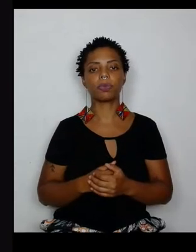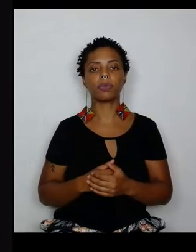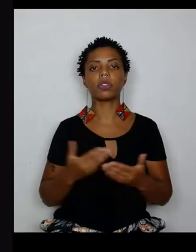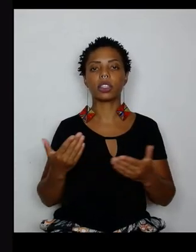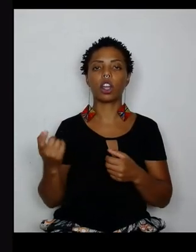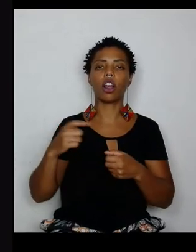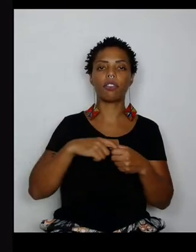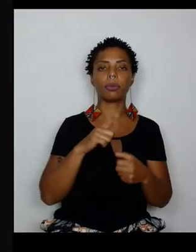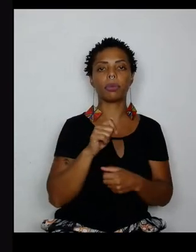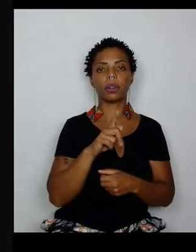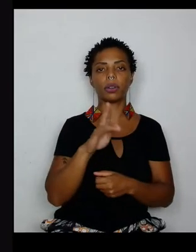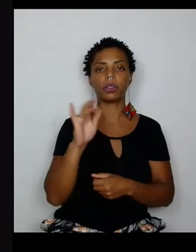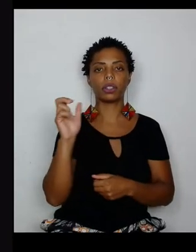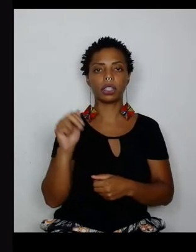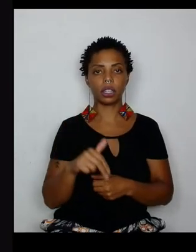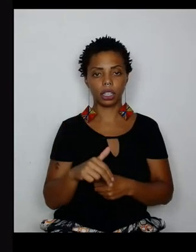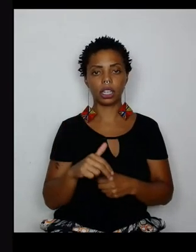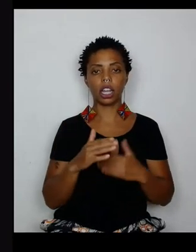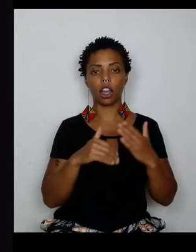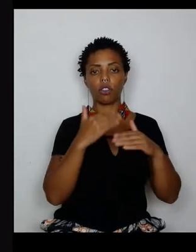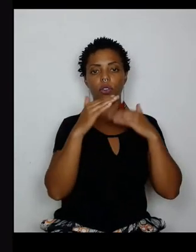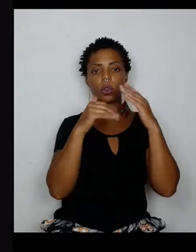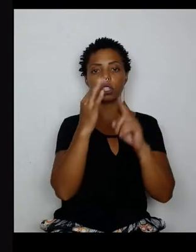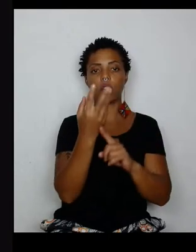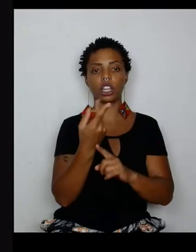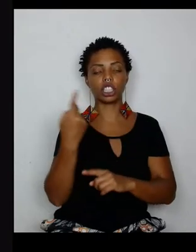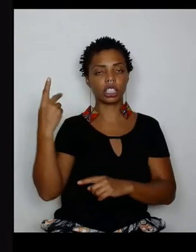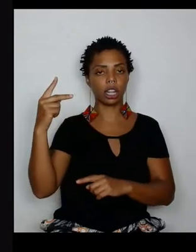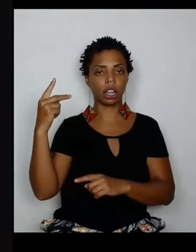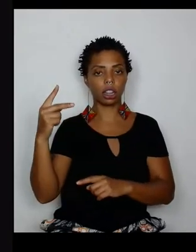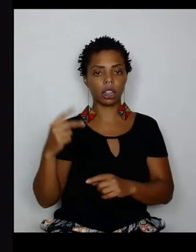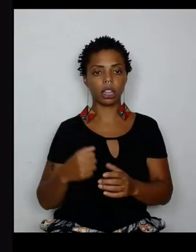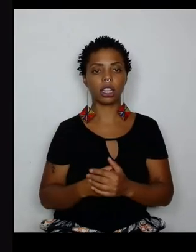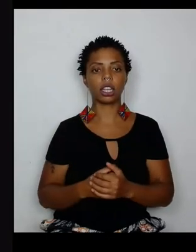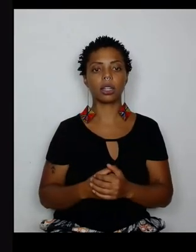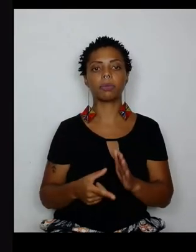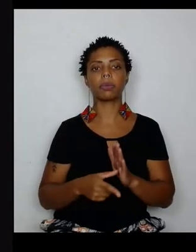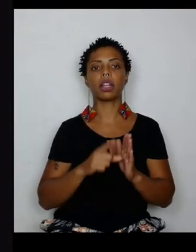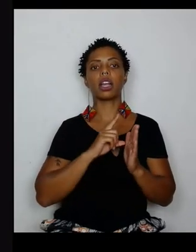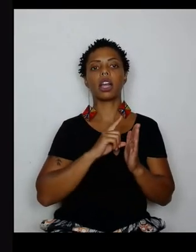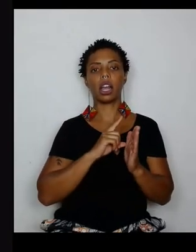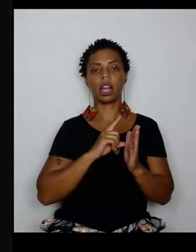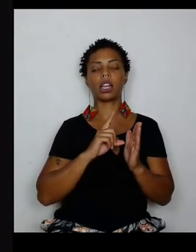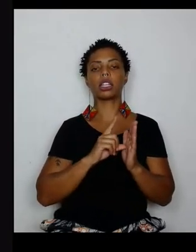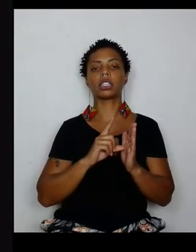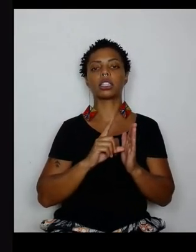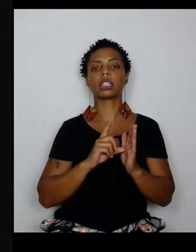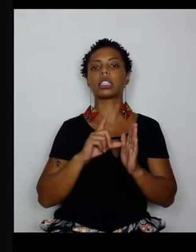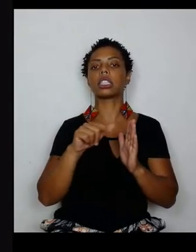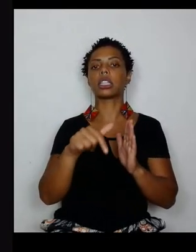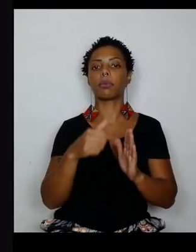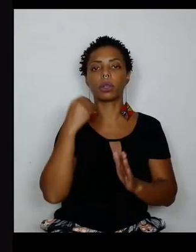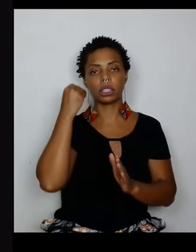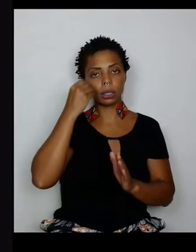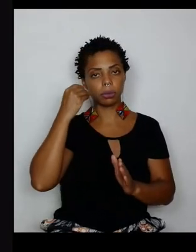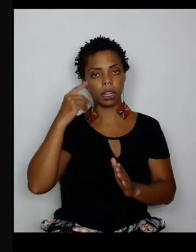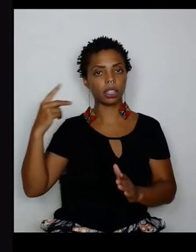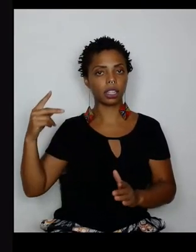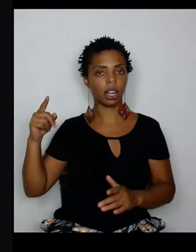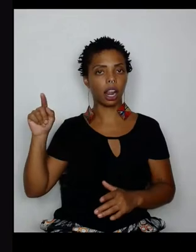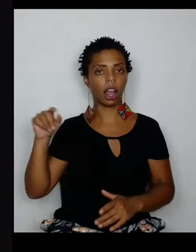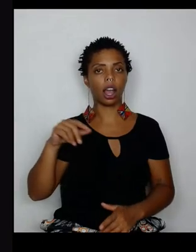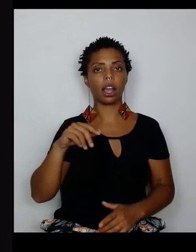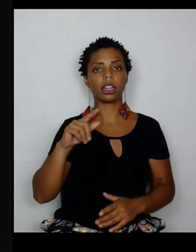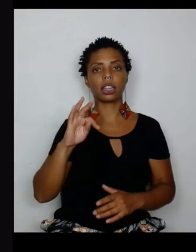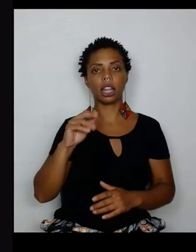evolution uh before and after his experience in tahiti and the marquesas we might